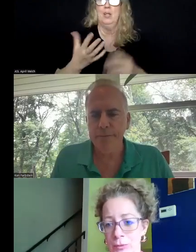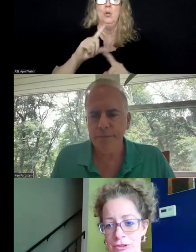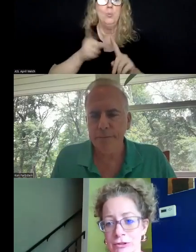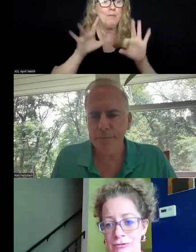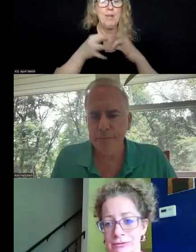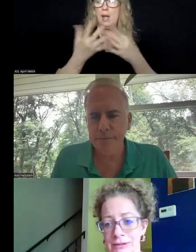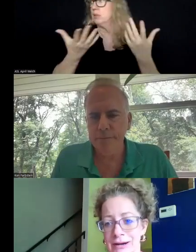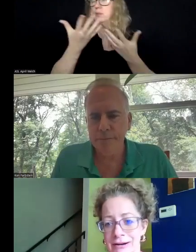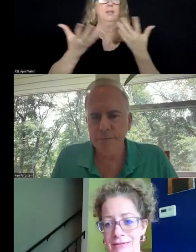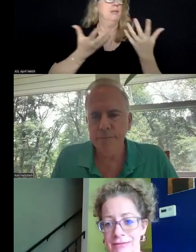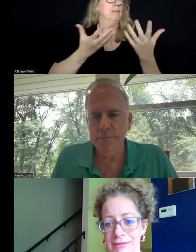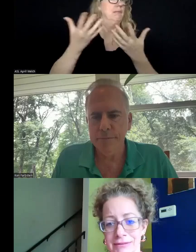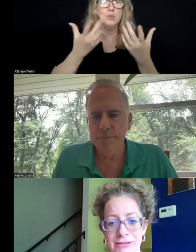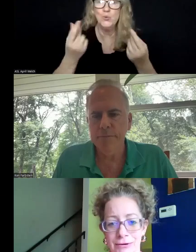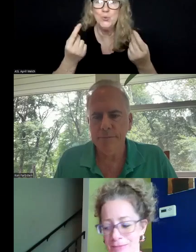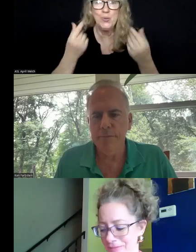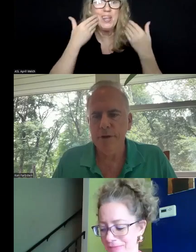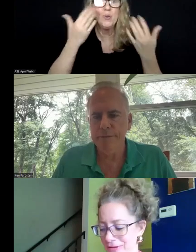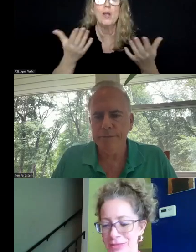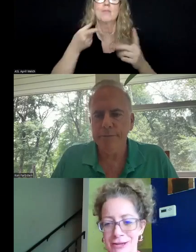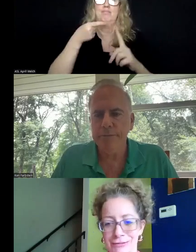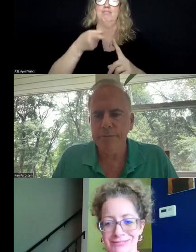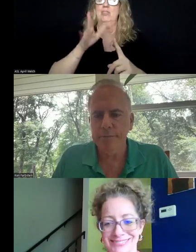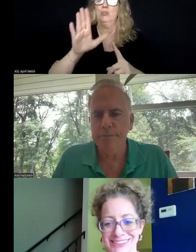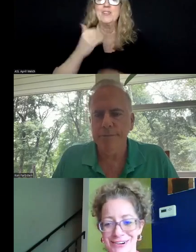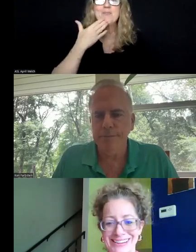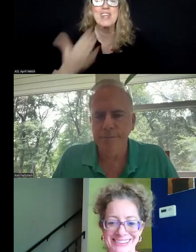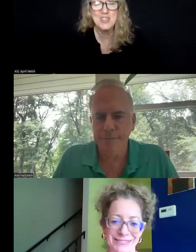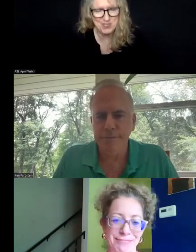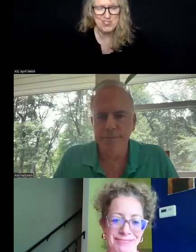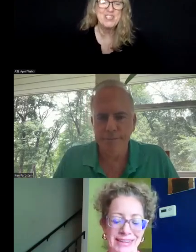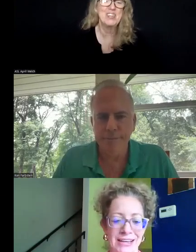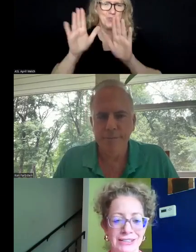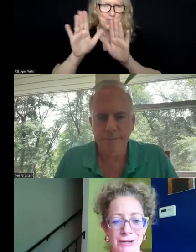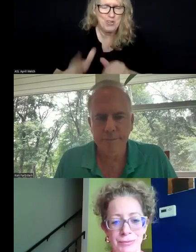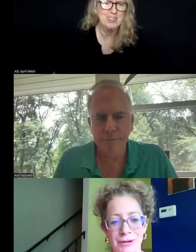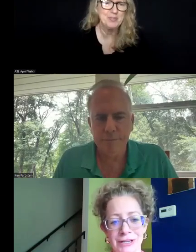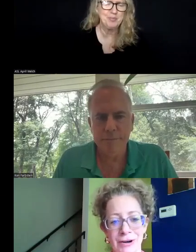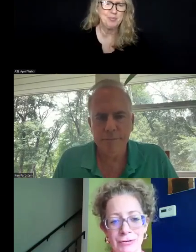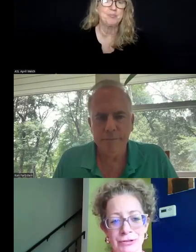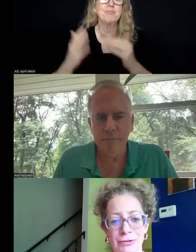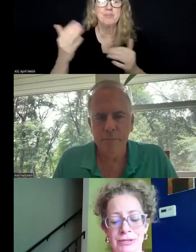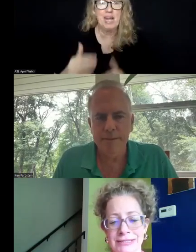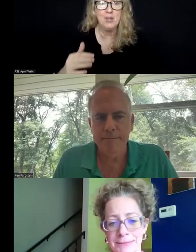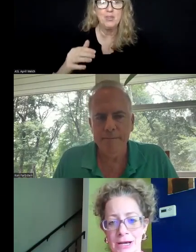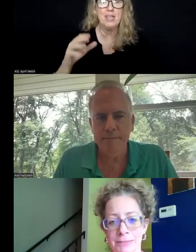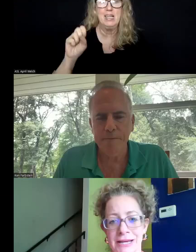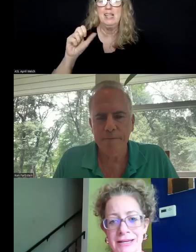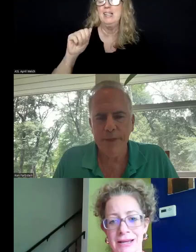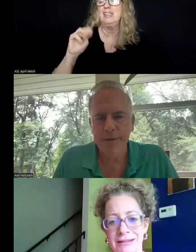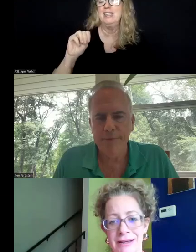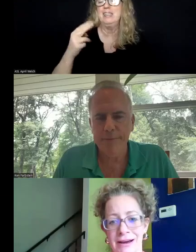just don't know what to do. So thank you. Great. So we're going to go to the